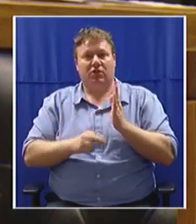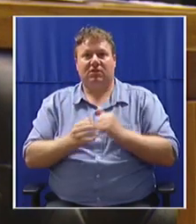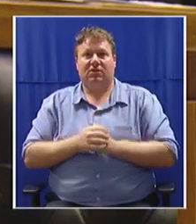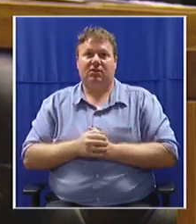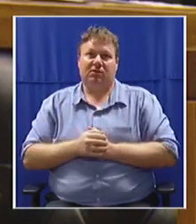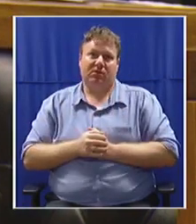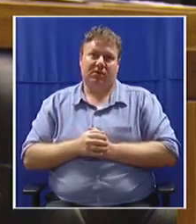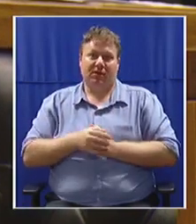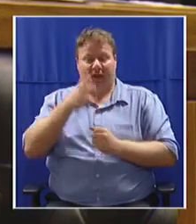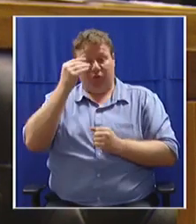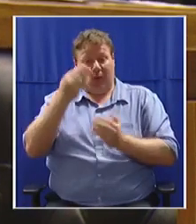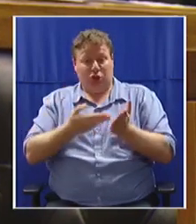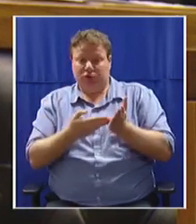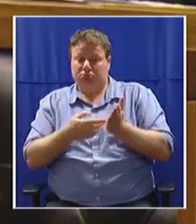of